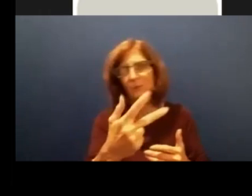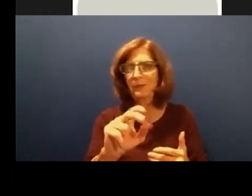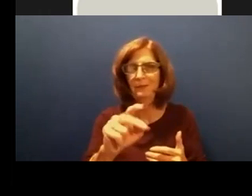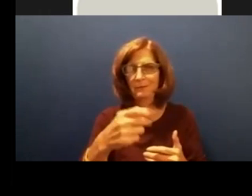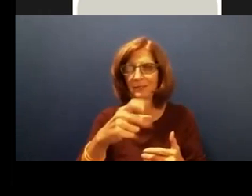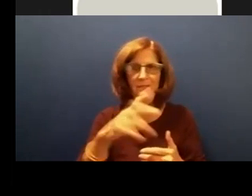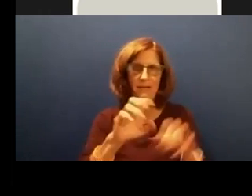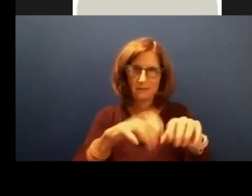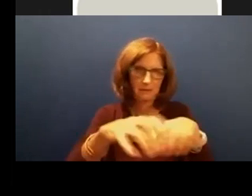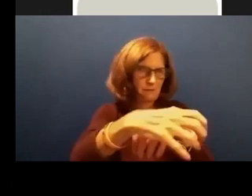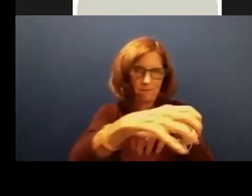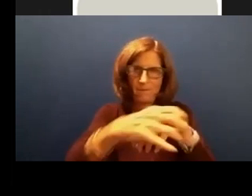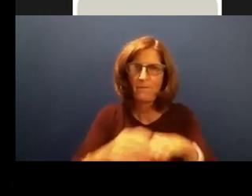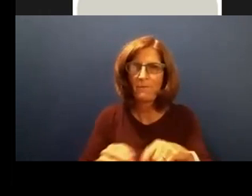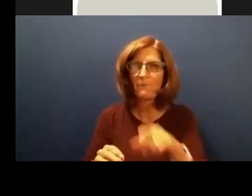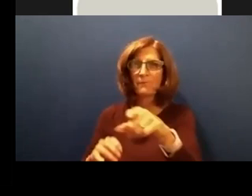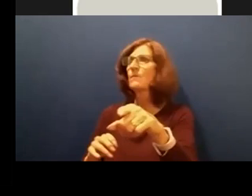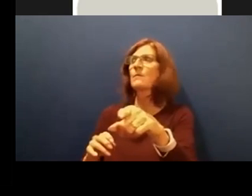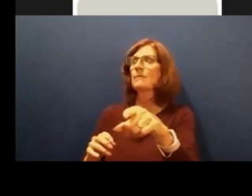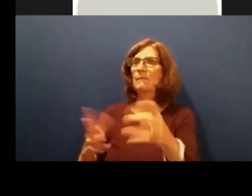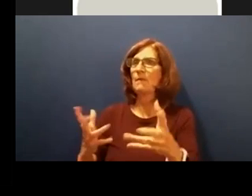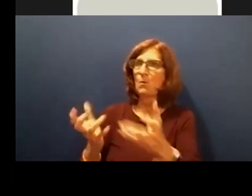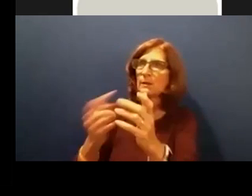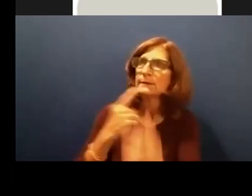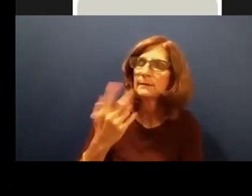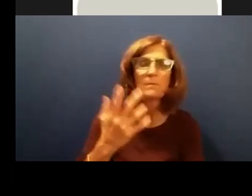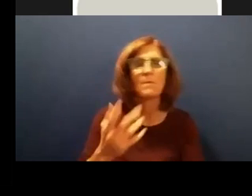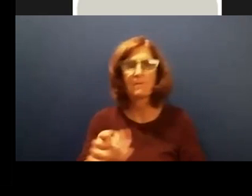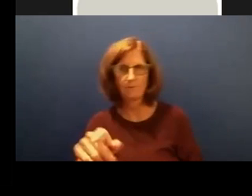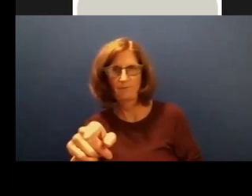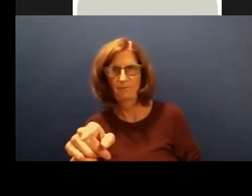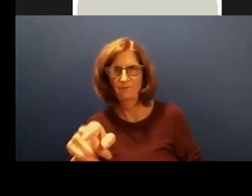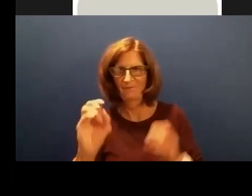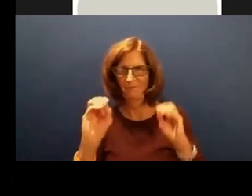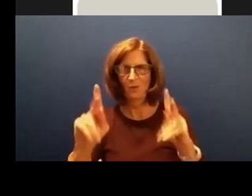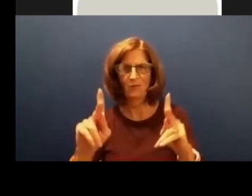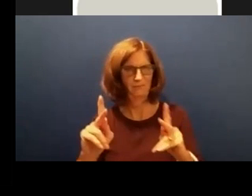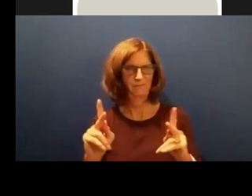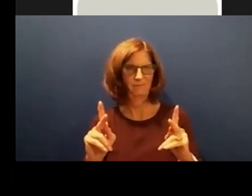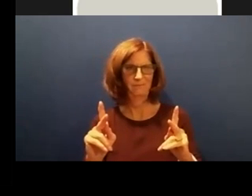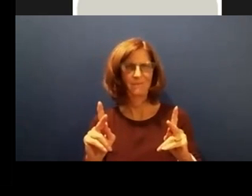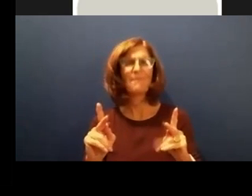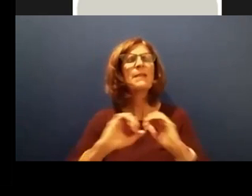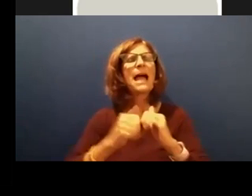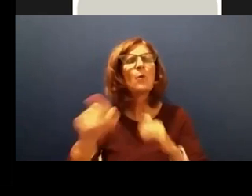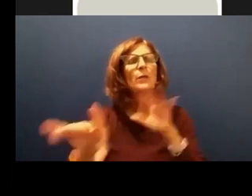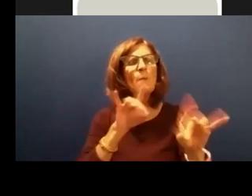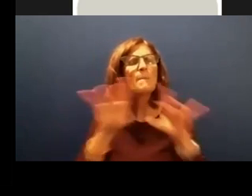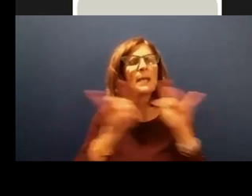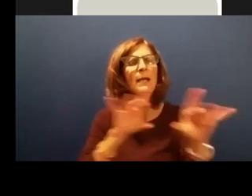Could you also oh, sorry, Sam, go ahead. I was just wondering how those tenants will be selected.